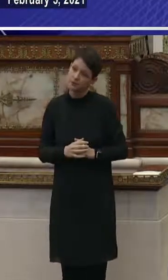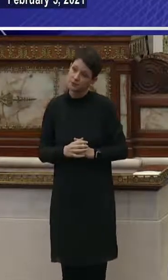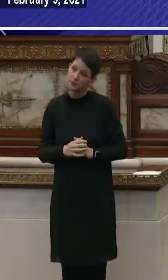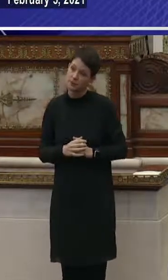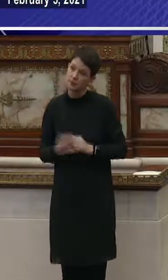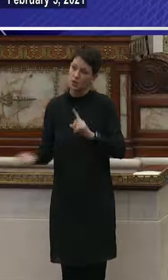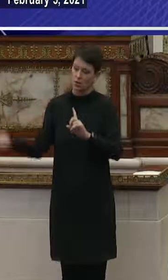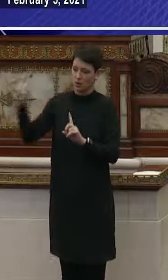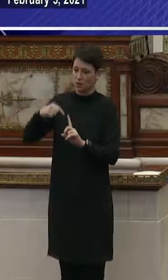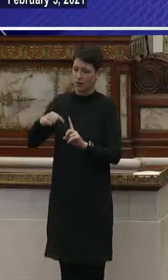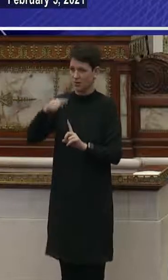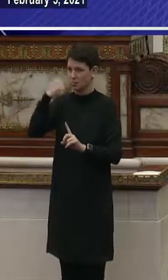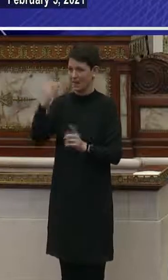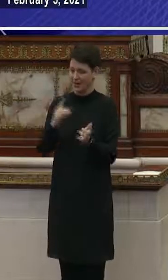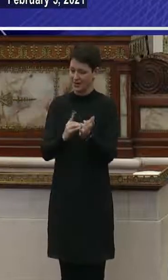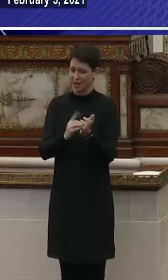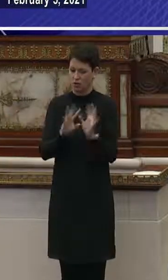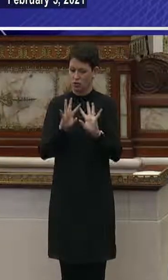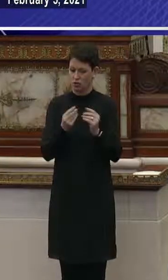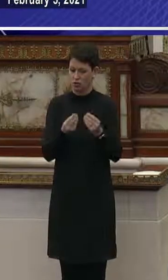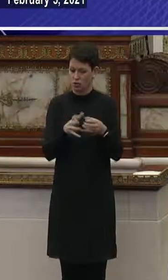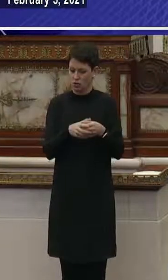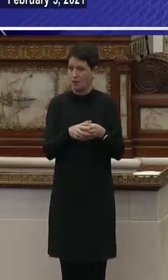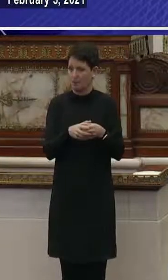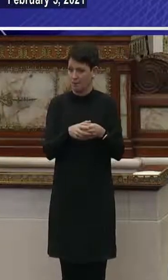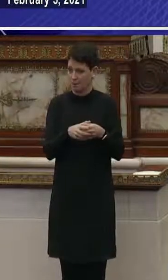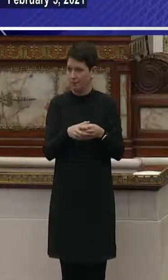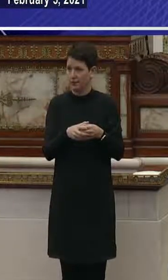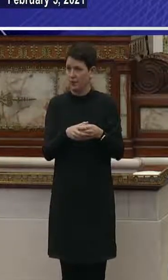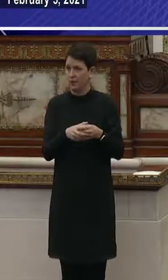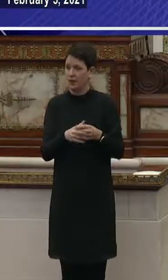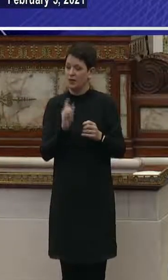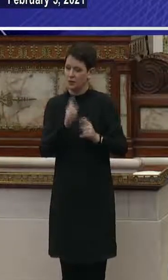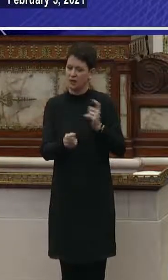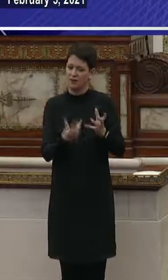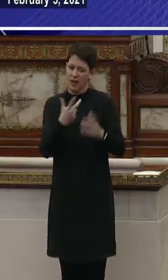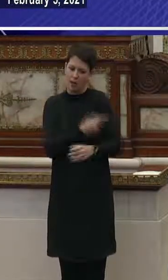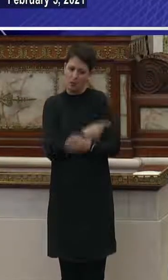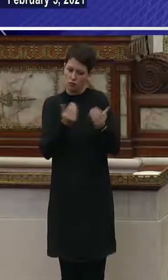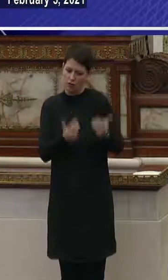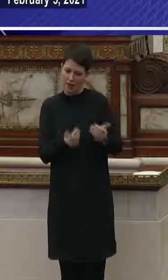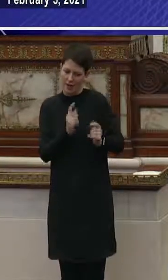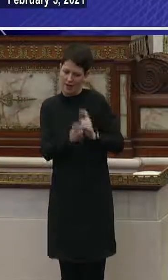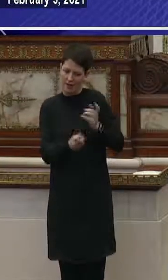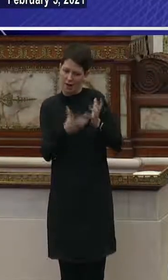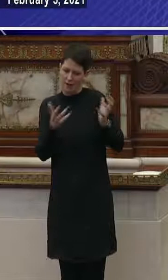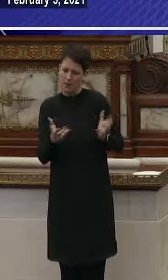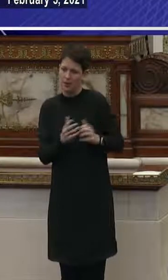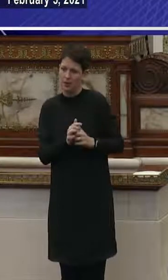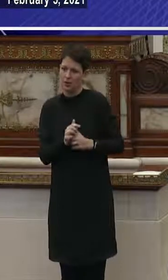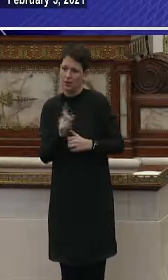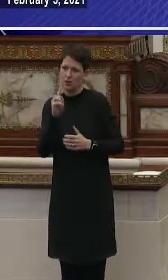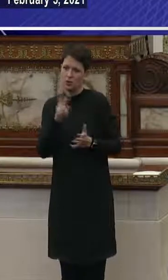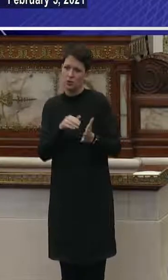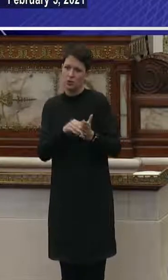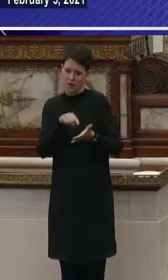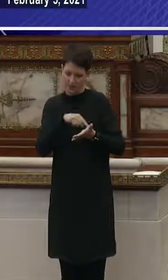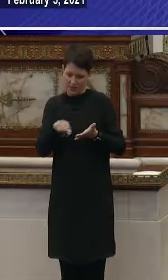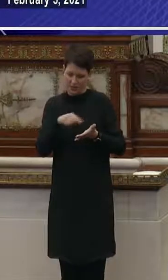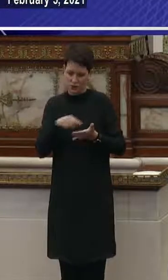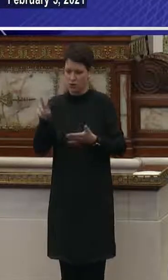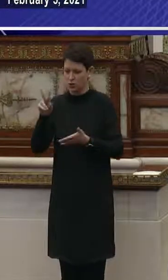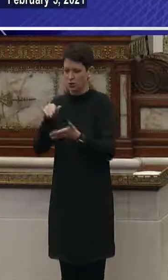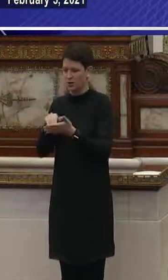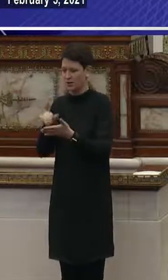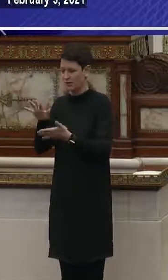Just going back to the Black Doctors Consortium, they're receiving how many doses right now? I believe 2,000 this week and